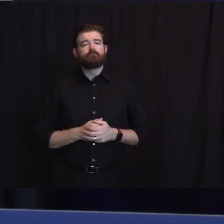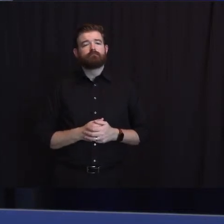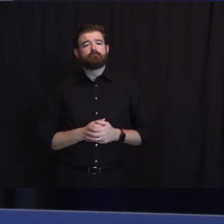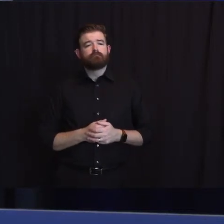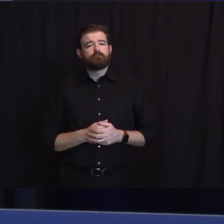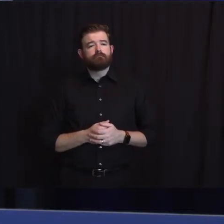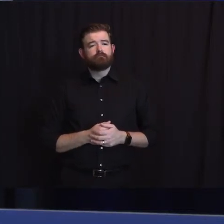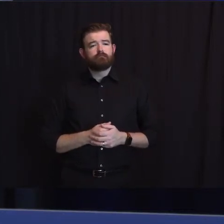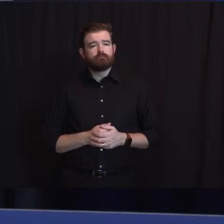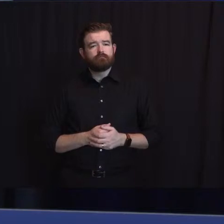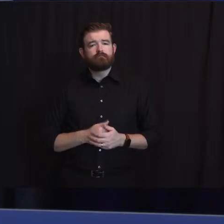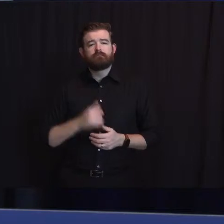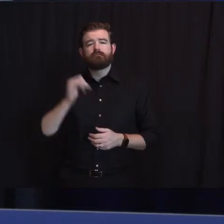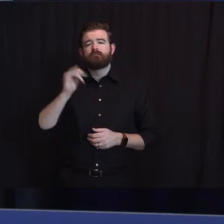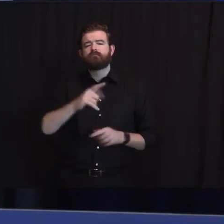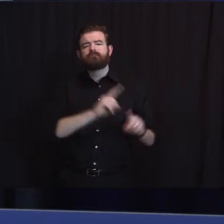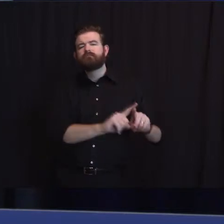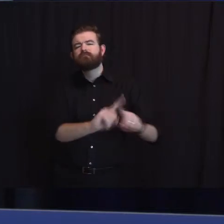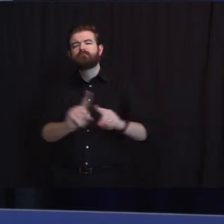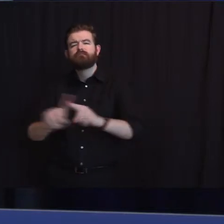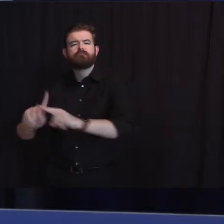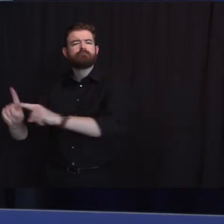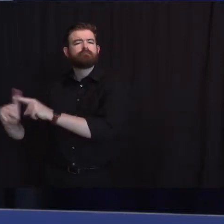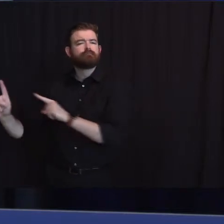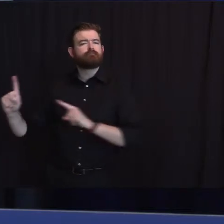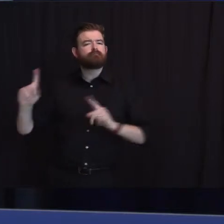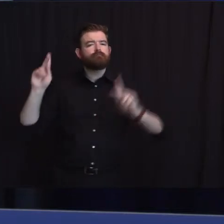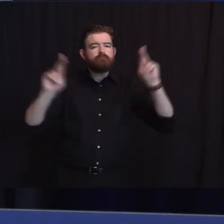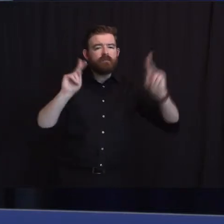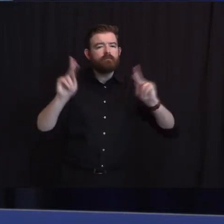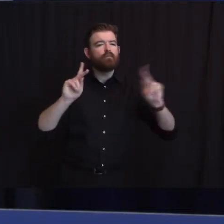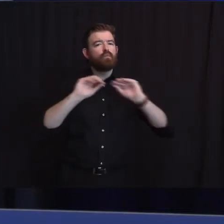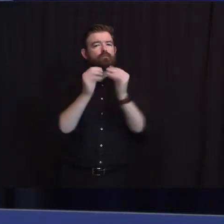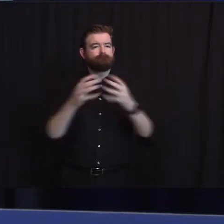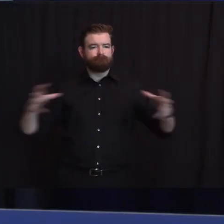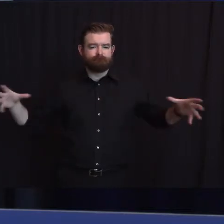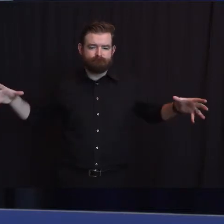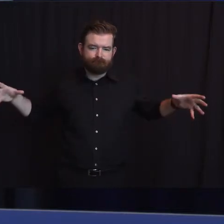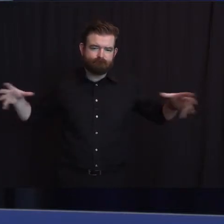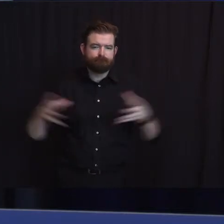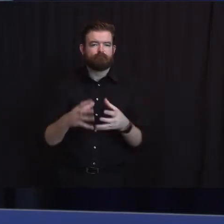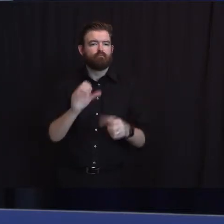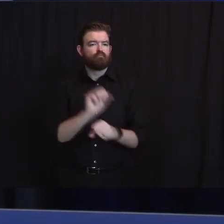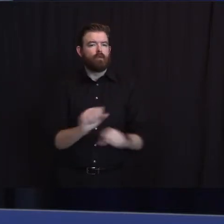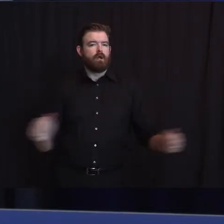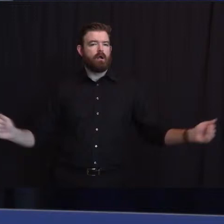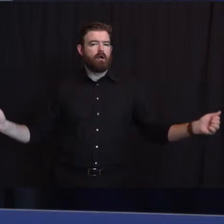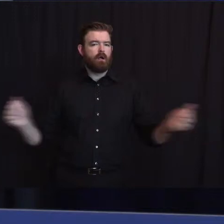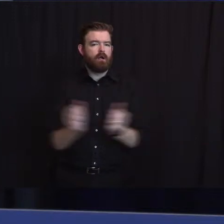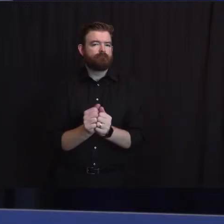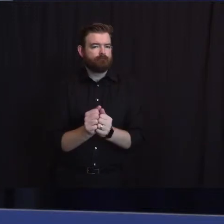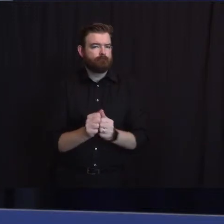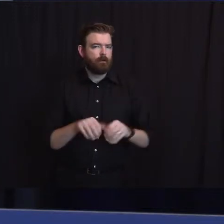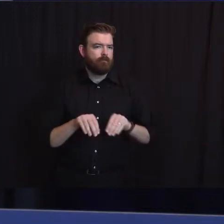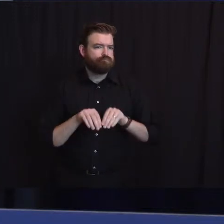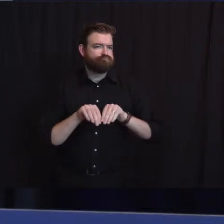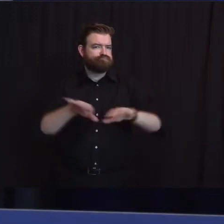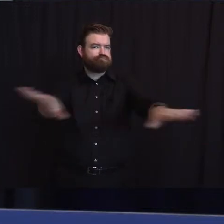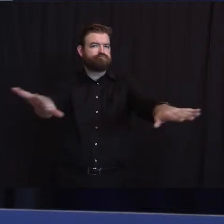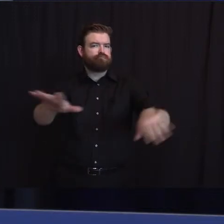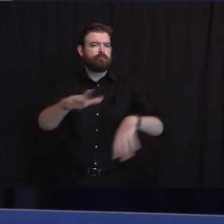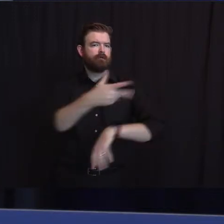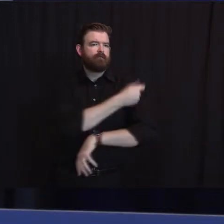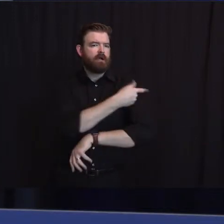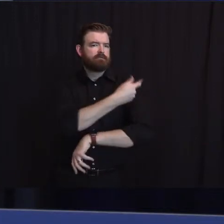Shot brings vaccinations to congregations in targeted communities. Each event has a block party type